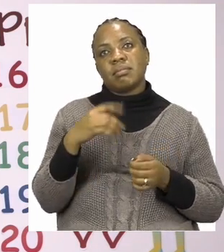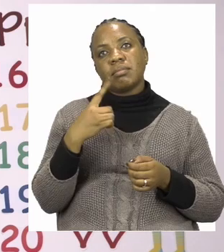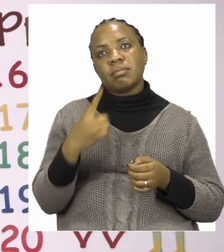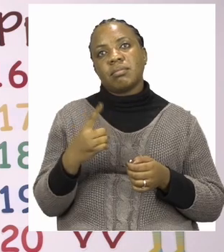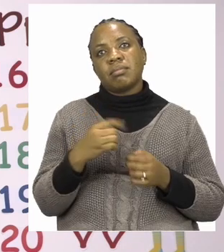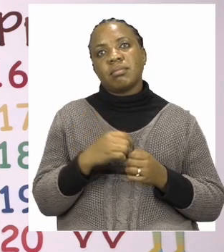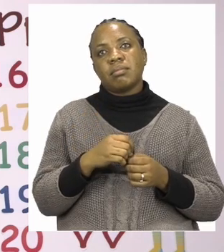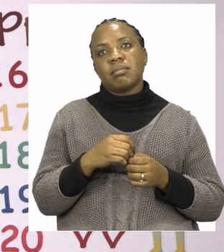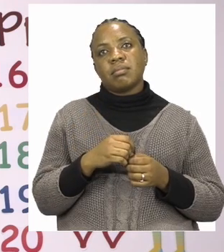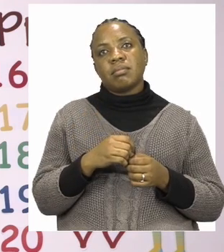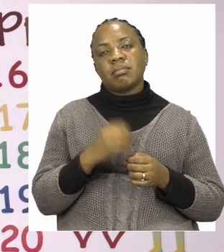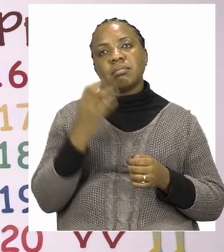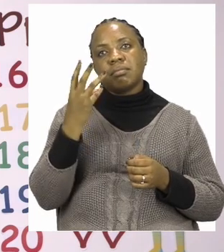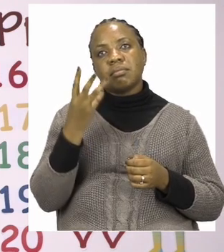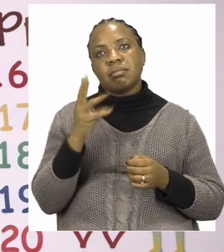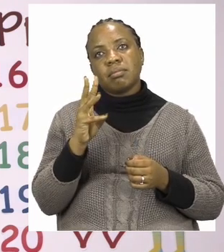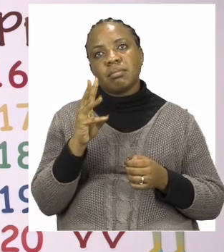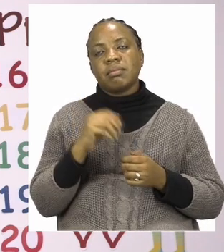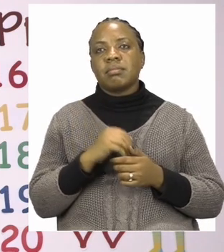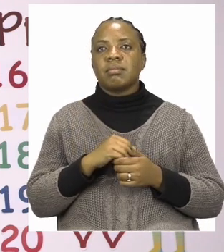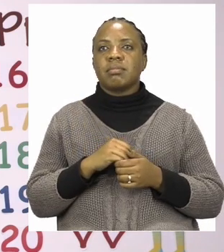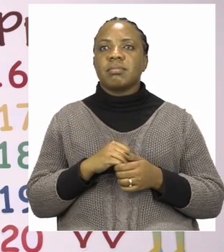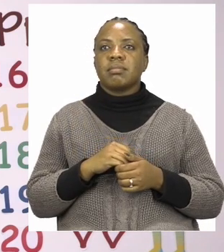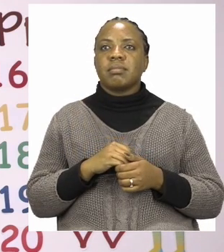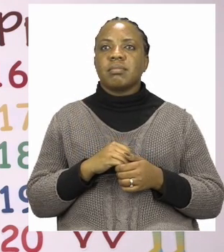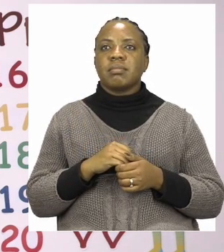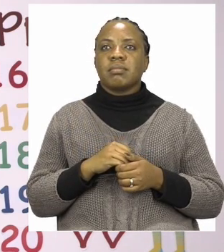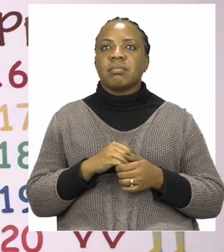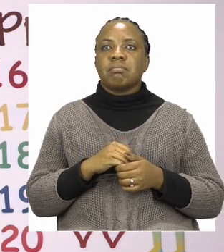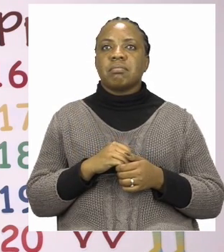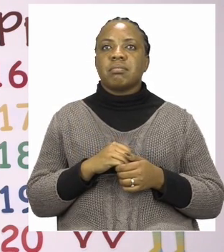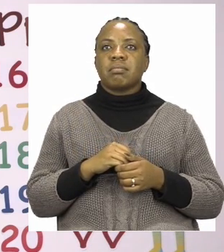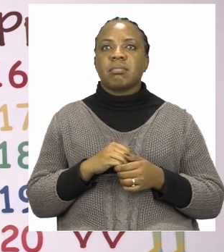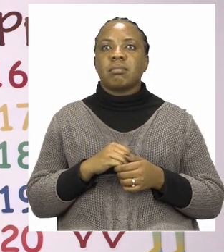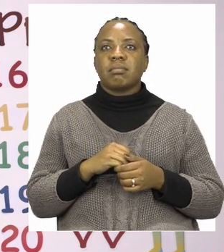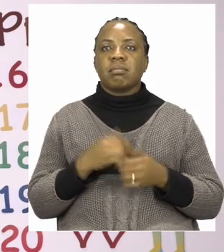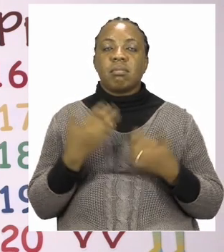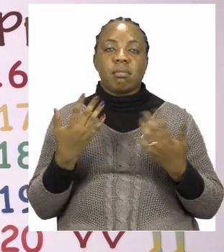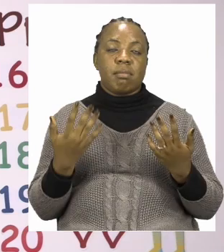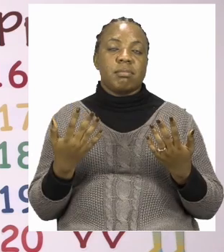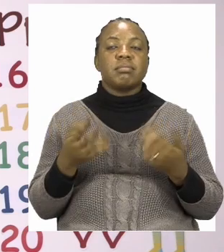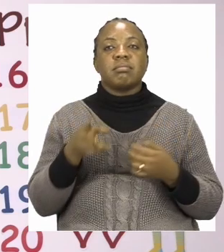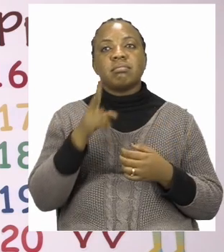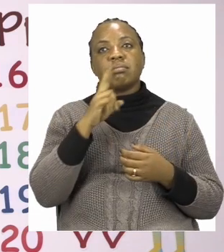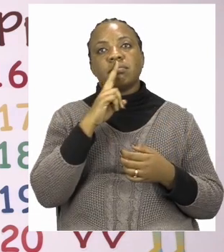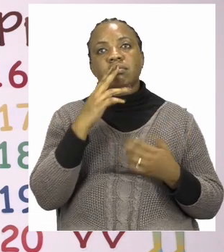give us 6. And now we have our answer.